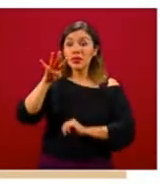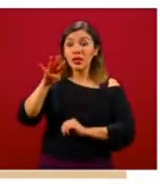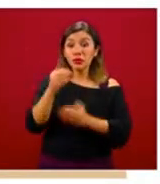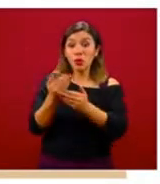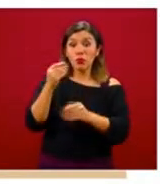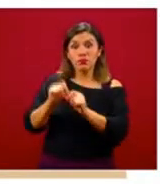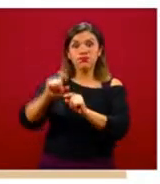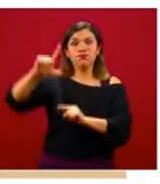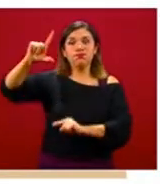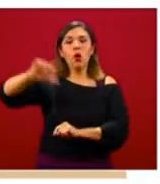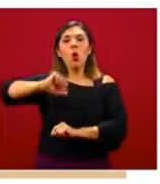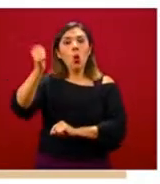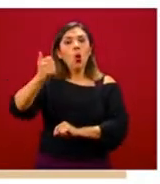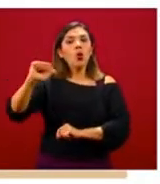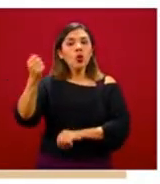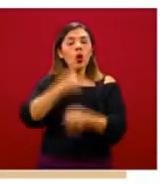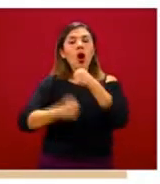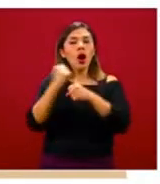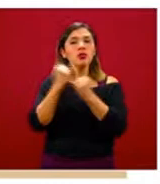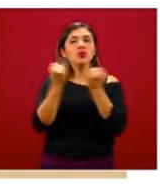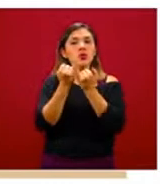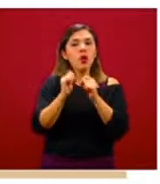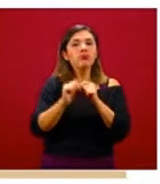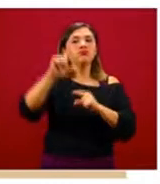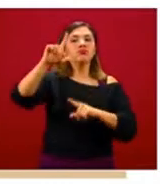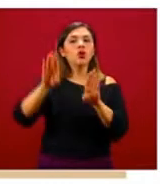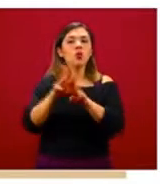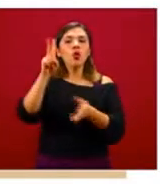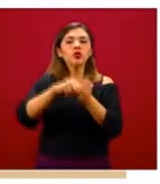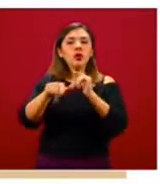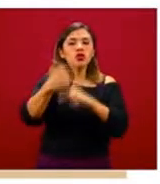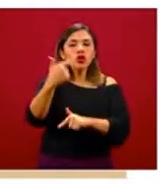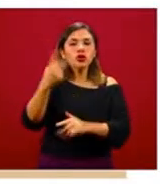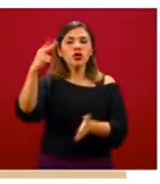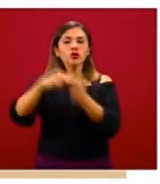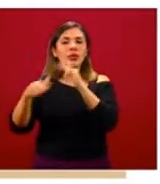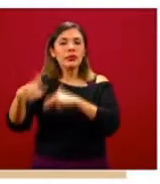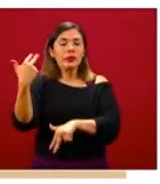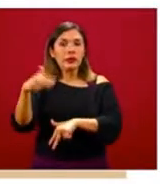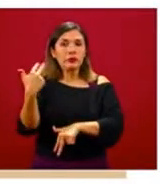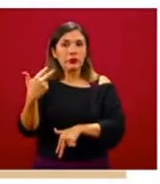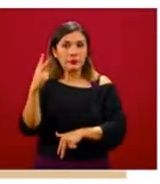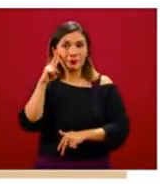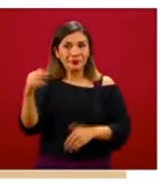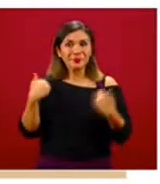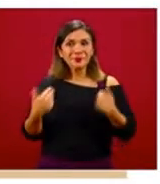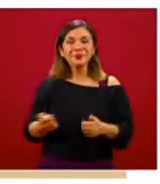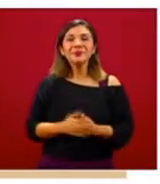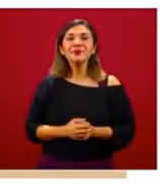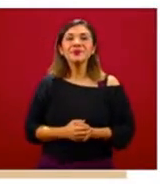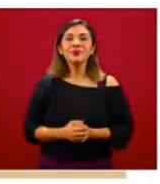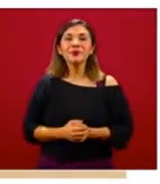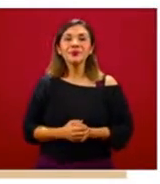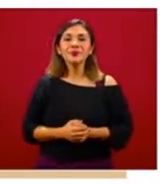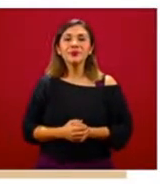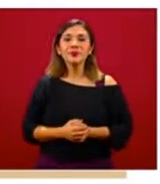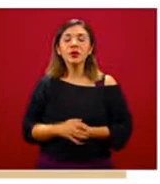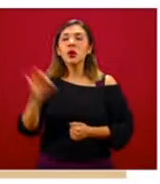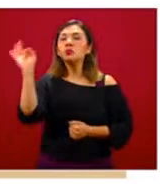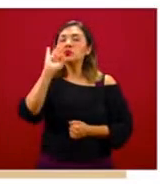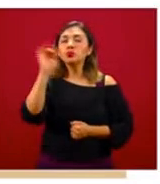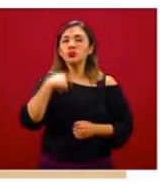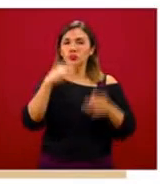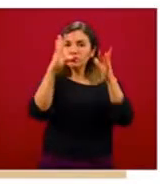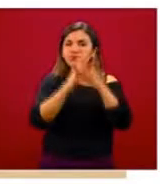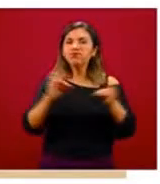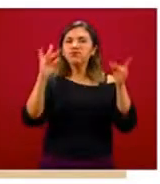We can see here that 2019 was a very important year for this epidemic, but also 2012